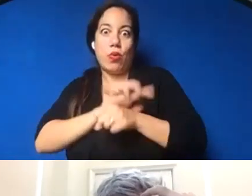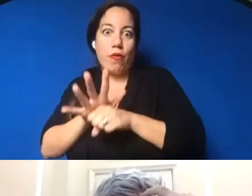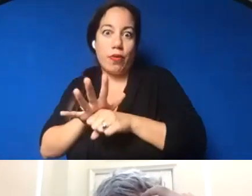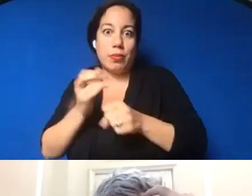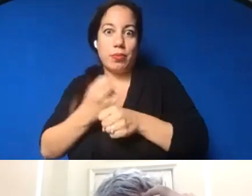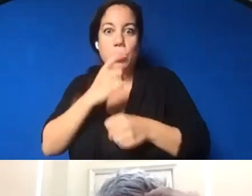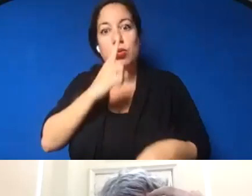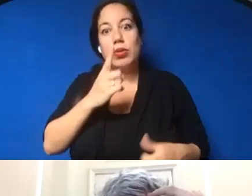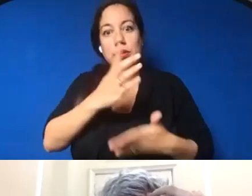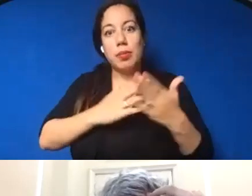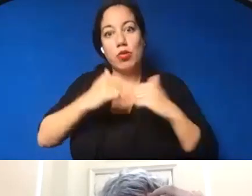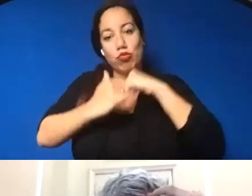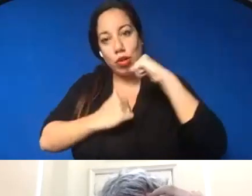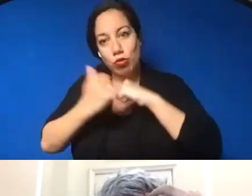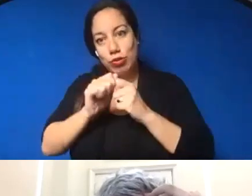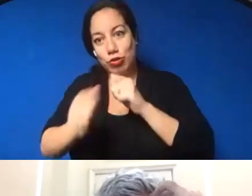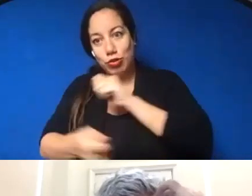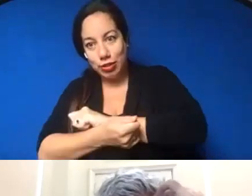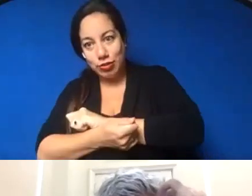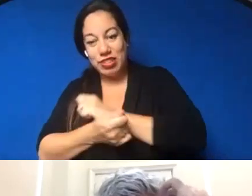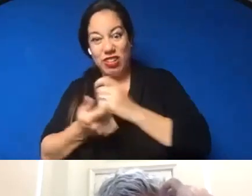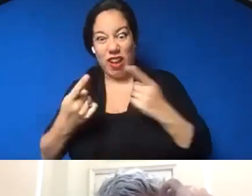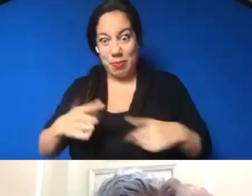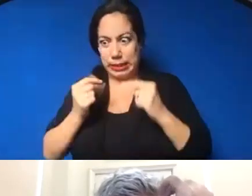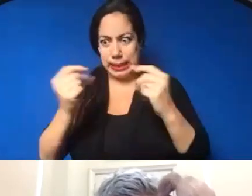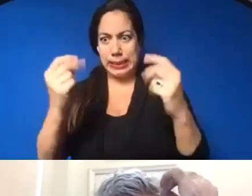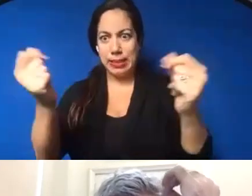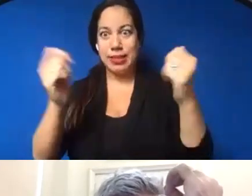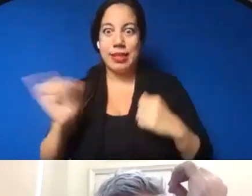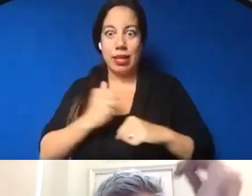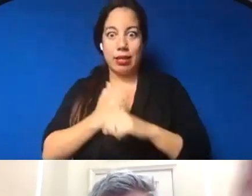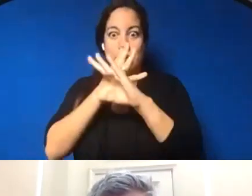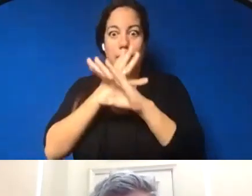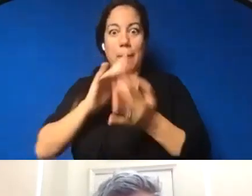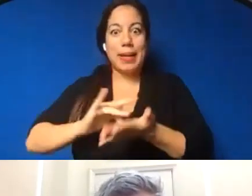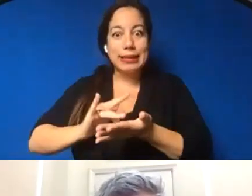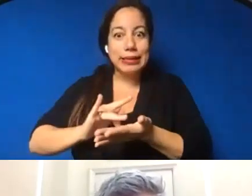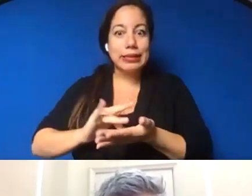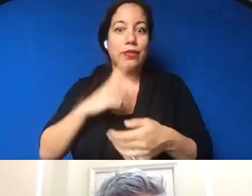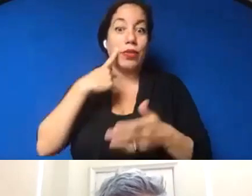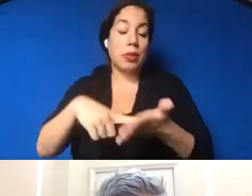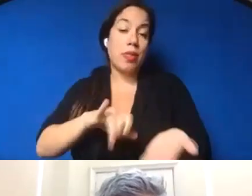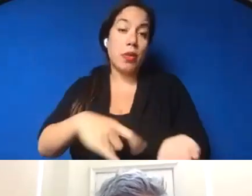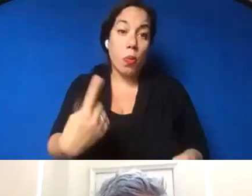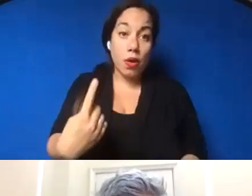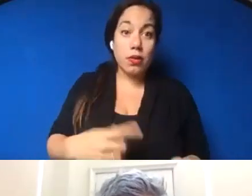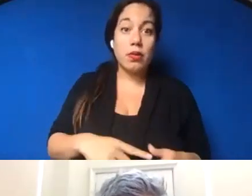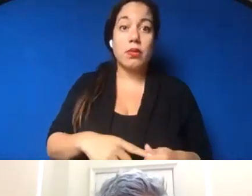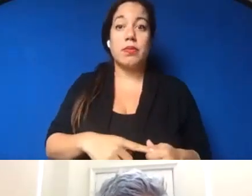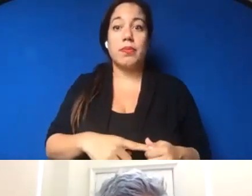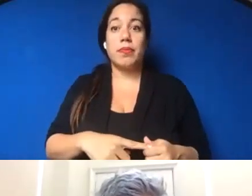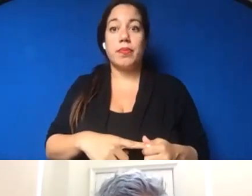some of the structural changes we're seeing happen more rapidly, like telemedicine, for example, as one, can